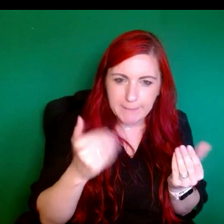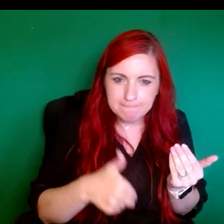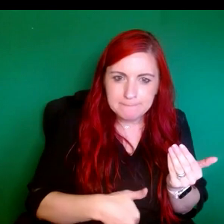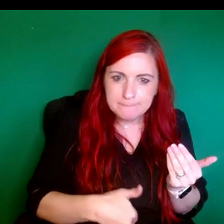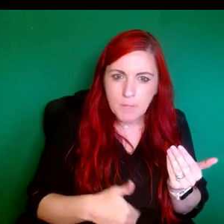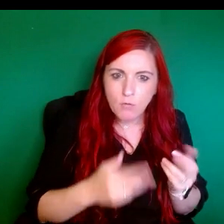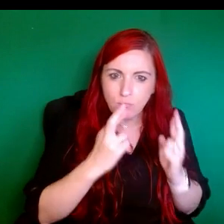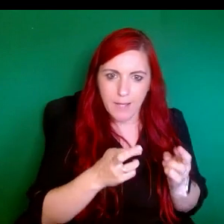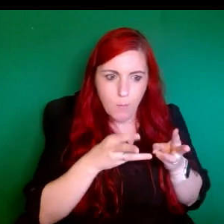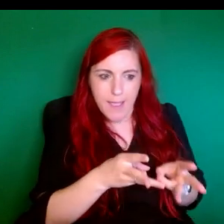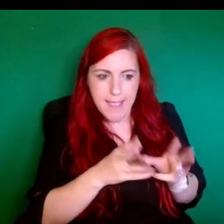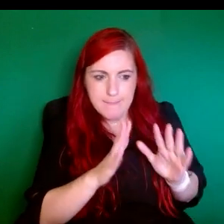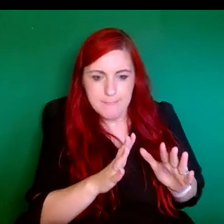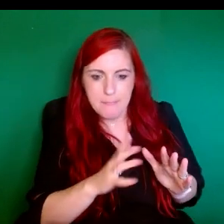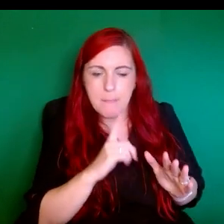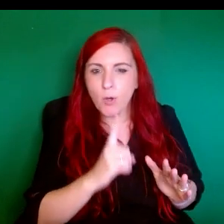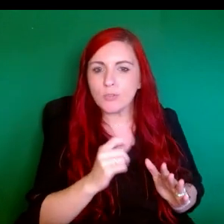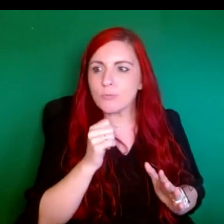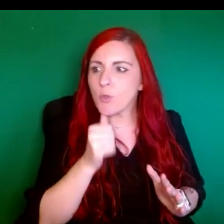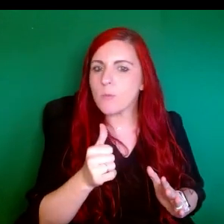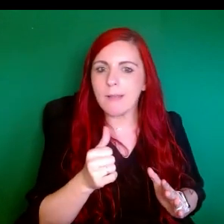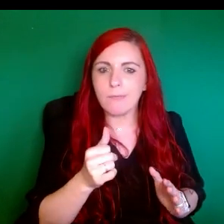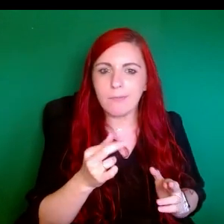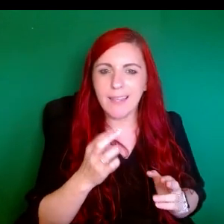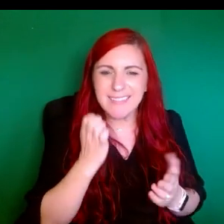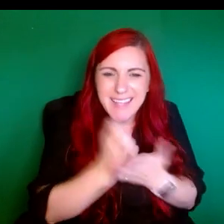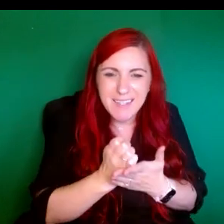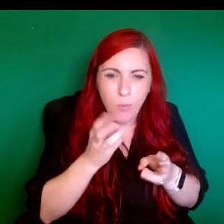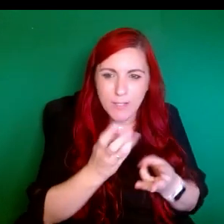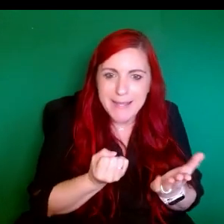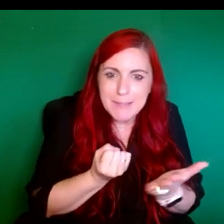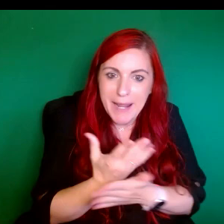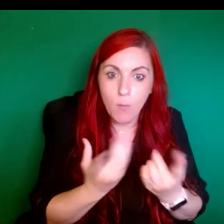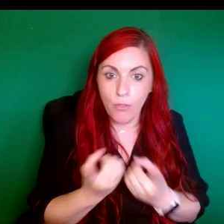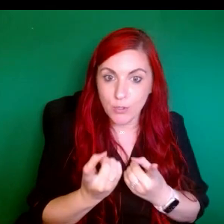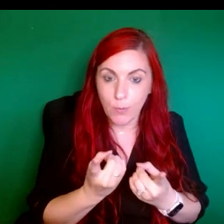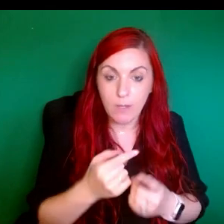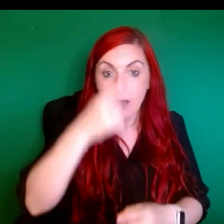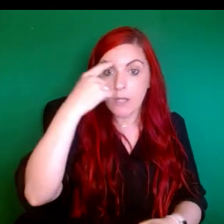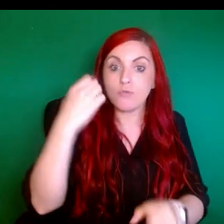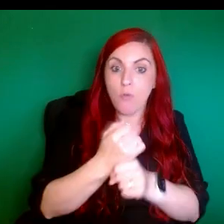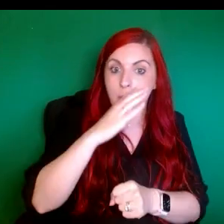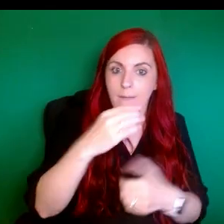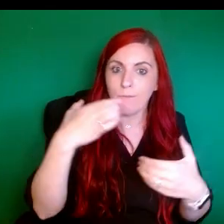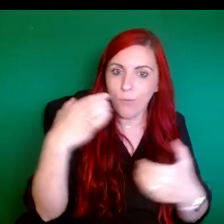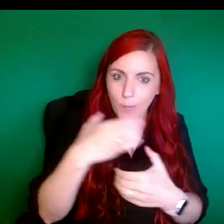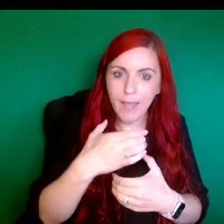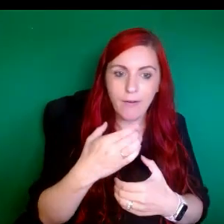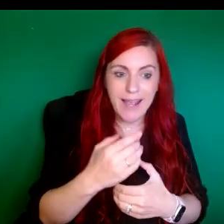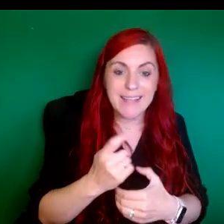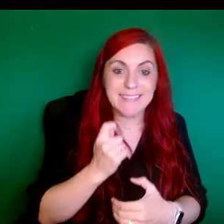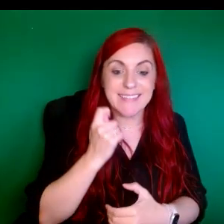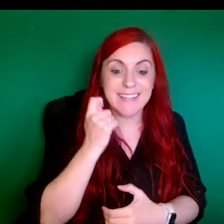they knew in their core that there was something right about the way that they worked, but they didn't always have, the scientific explanation for it. So